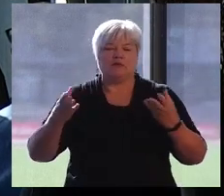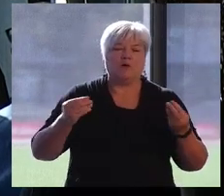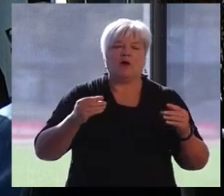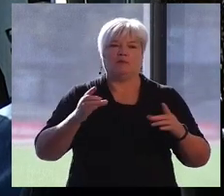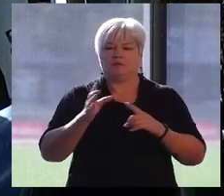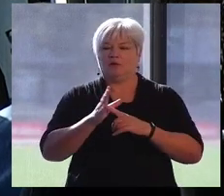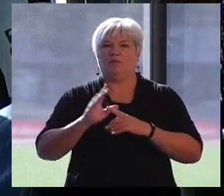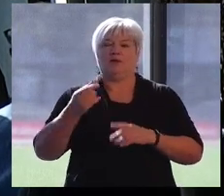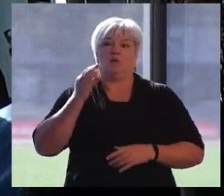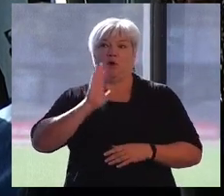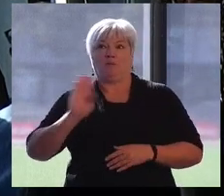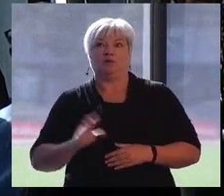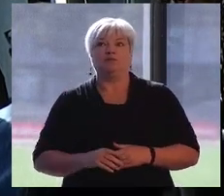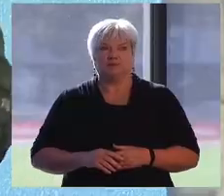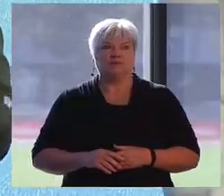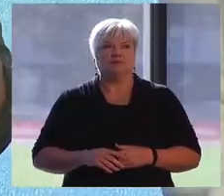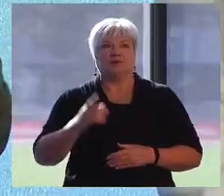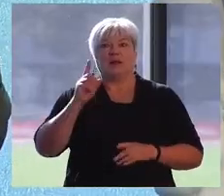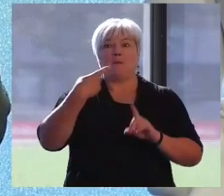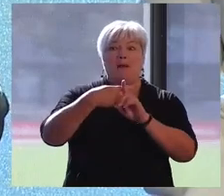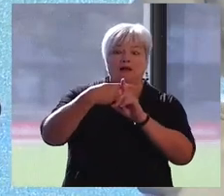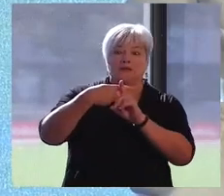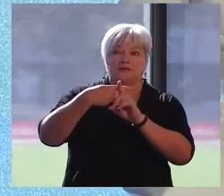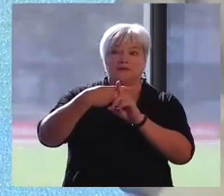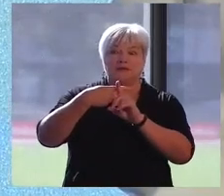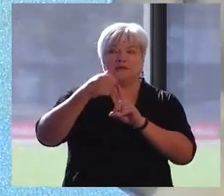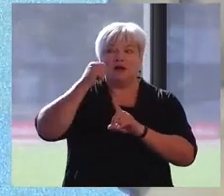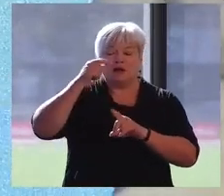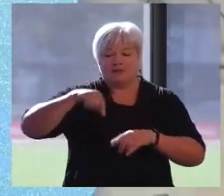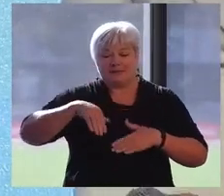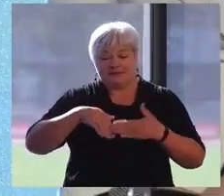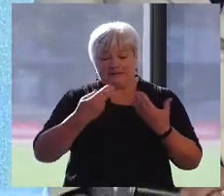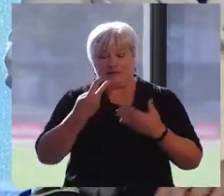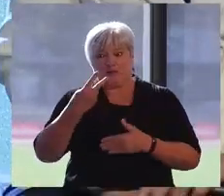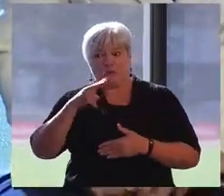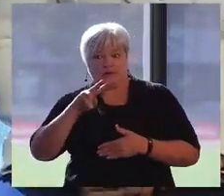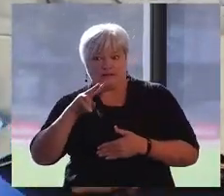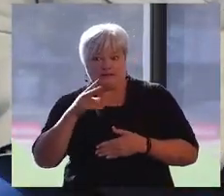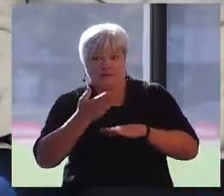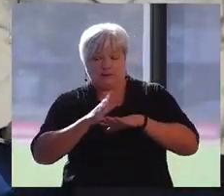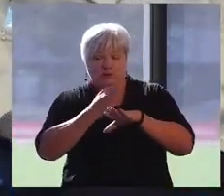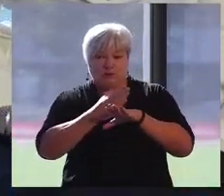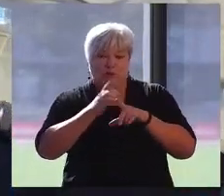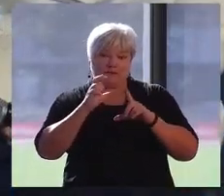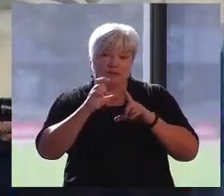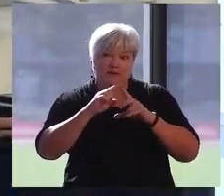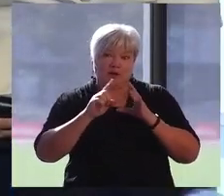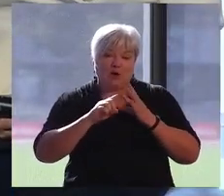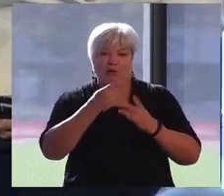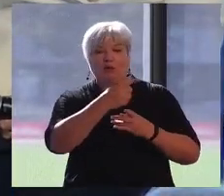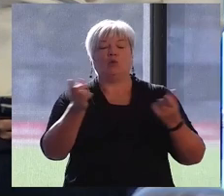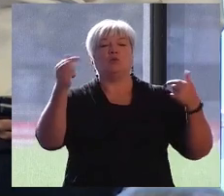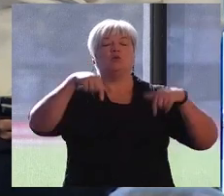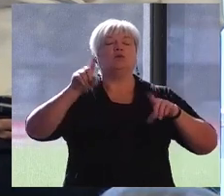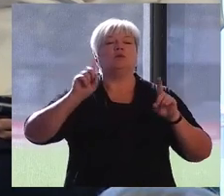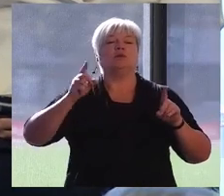whiteboards. And I'm going to say it because I know I'm in day 20 of the CEO role, but each of you are here today because in some way, shape or form, there